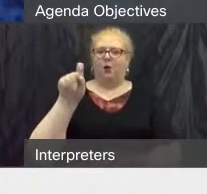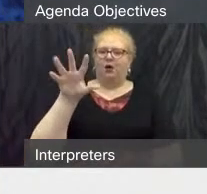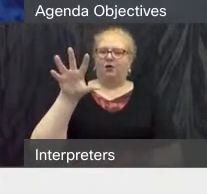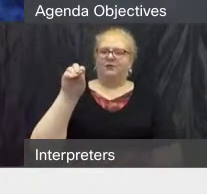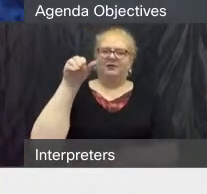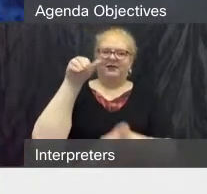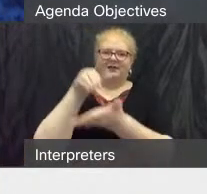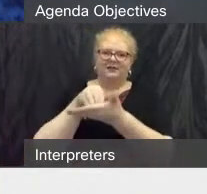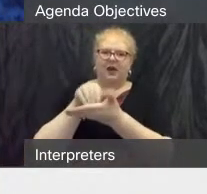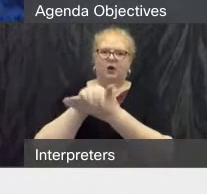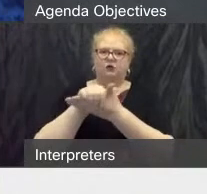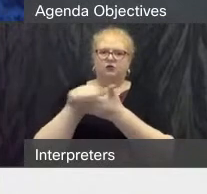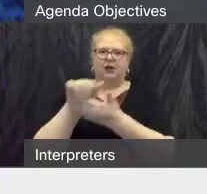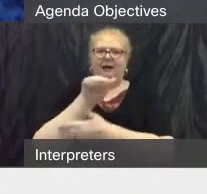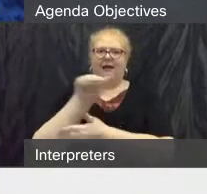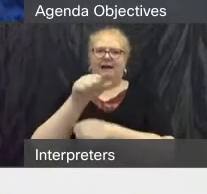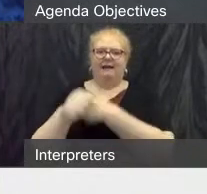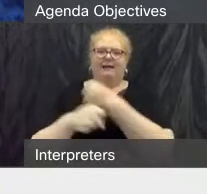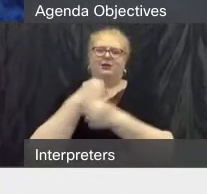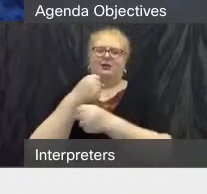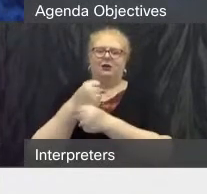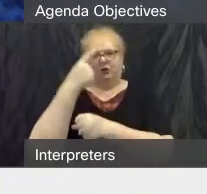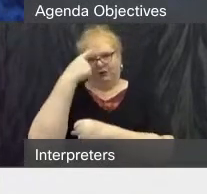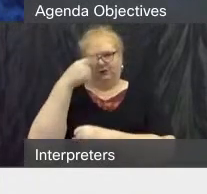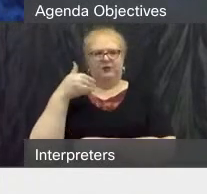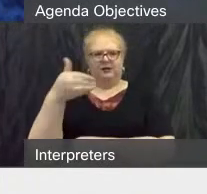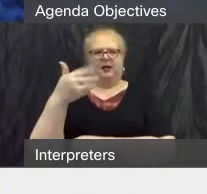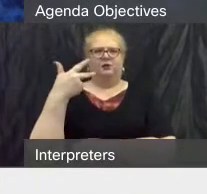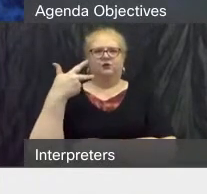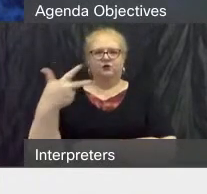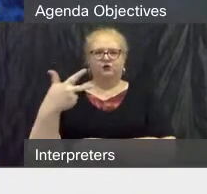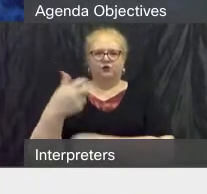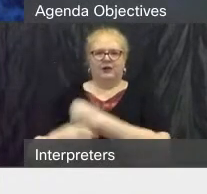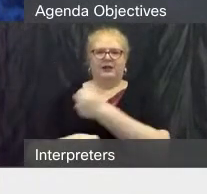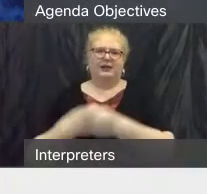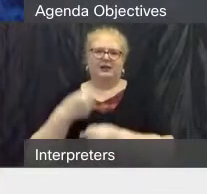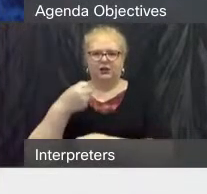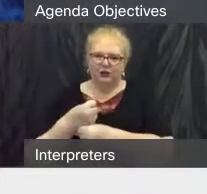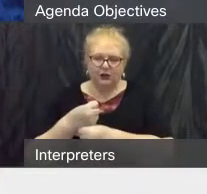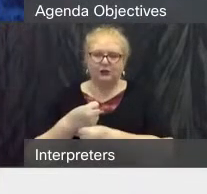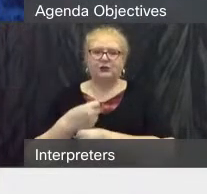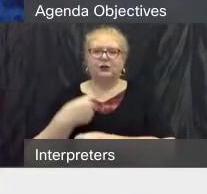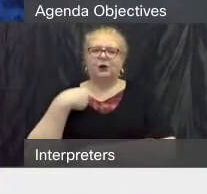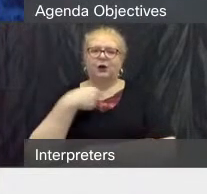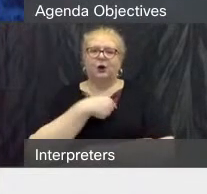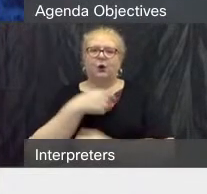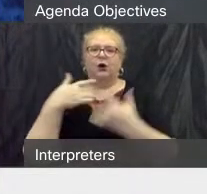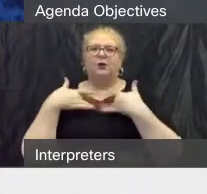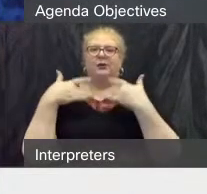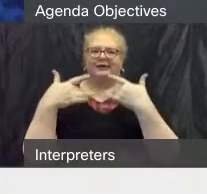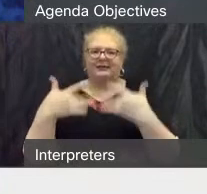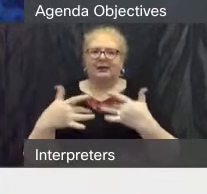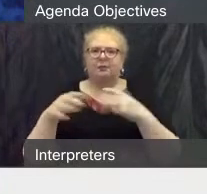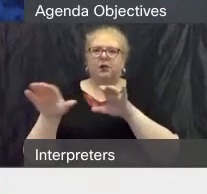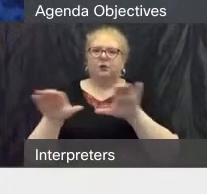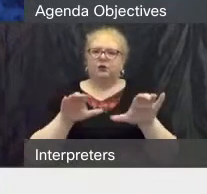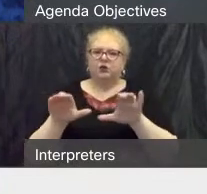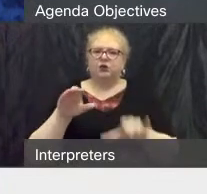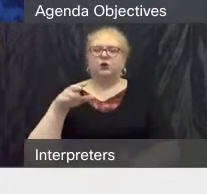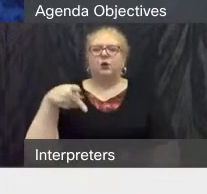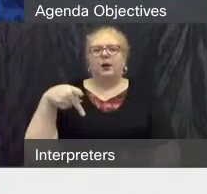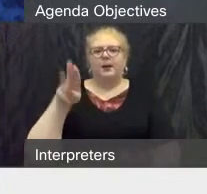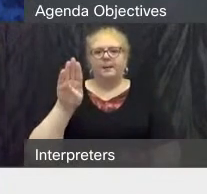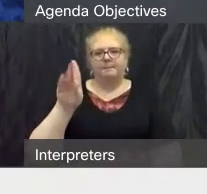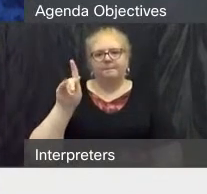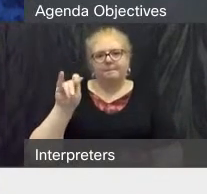$150,000 a year for the next 3 years, and we would typically go through a public bid process. We